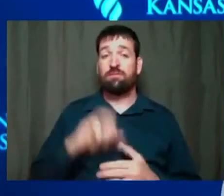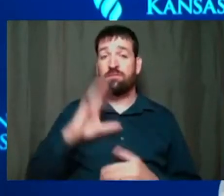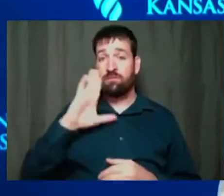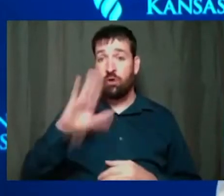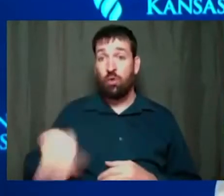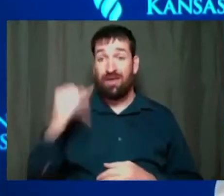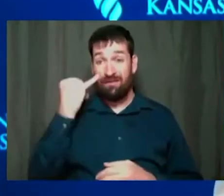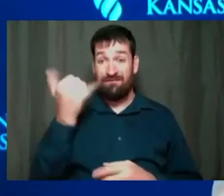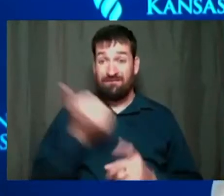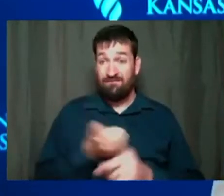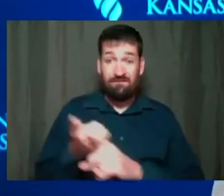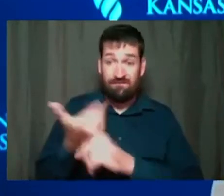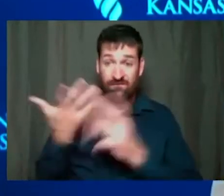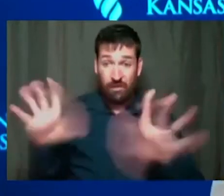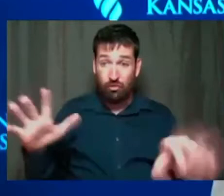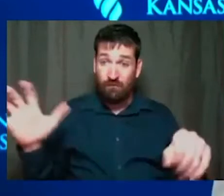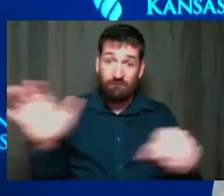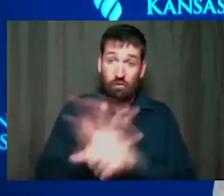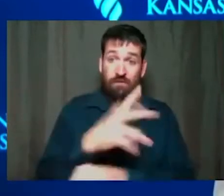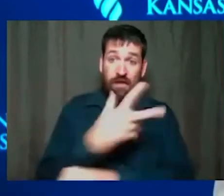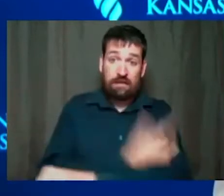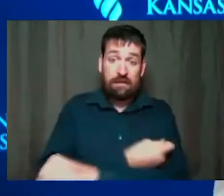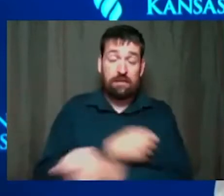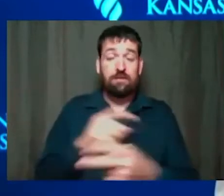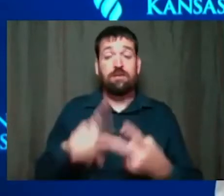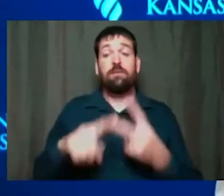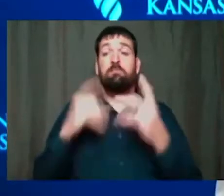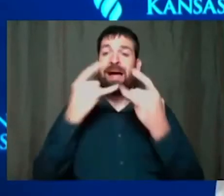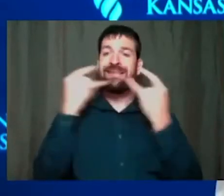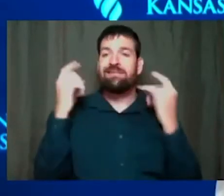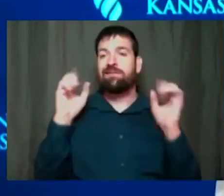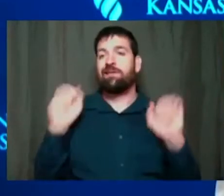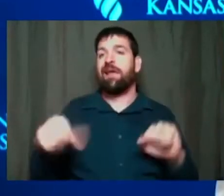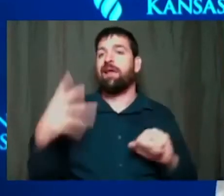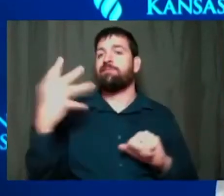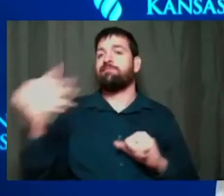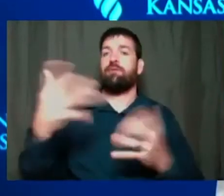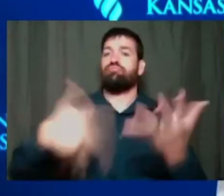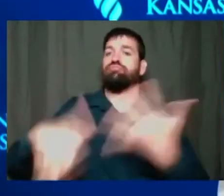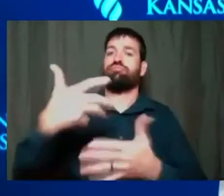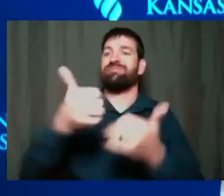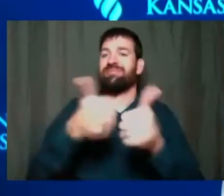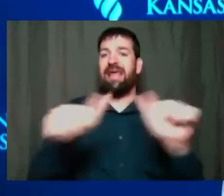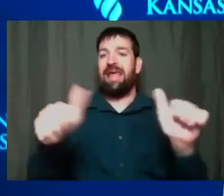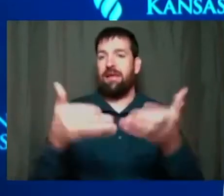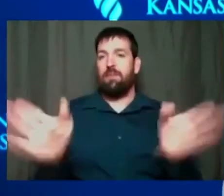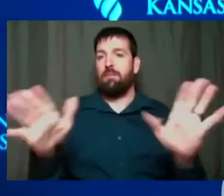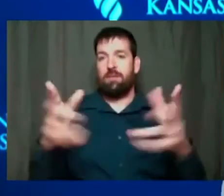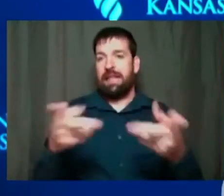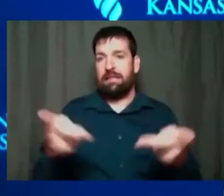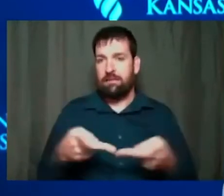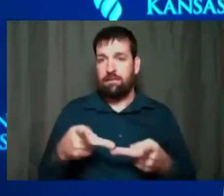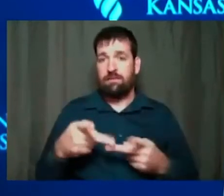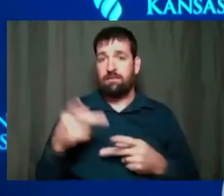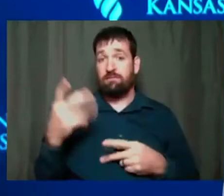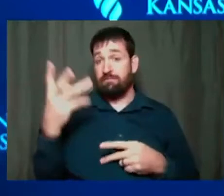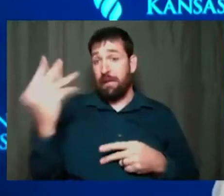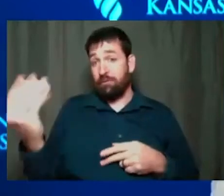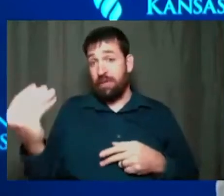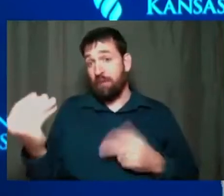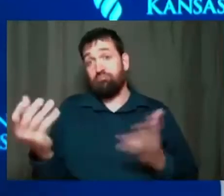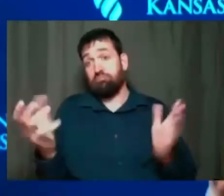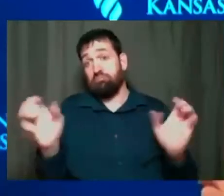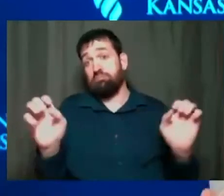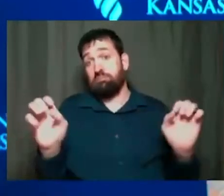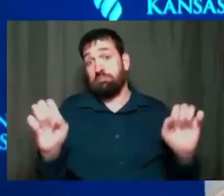vaccinated and you wear a mask, you can get out in just about any public forum you want inside. And if you're outside, you're going to do some outside activities, you can really do just